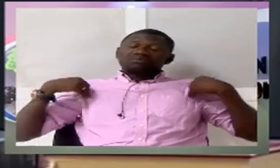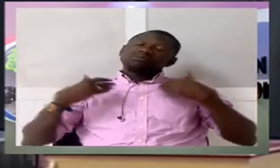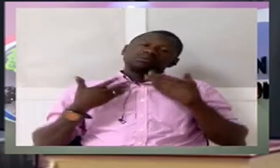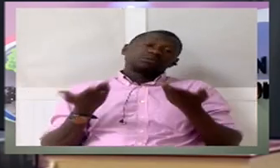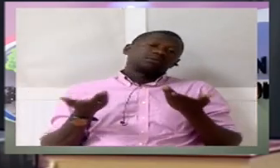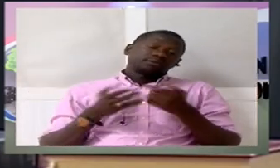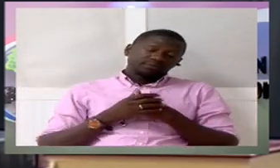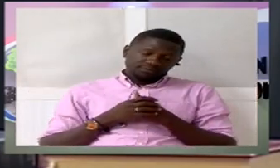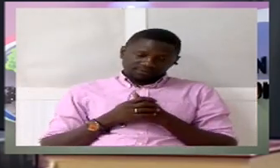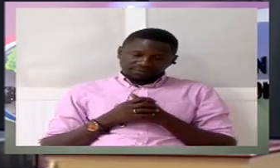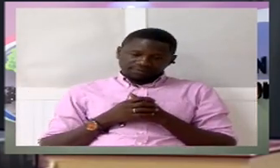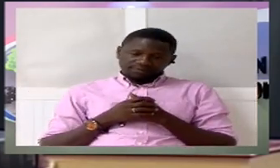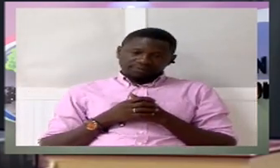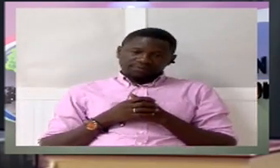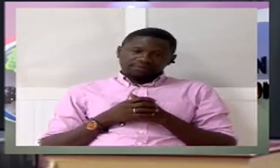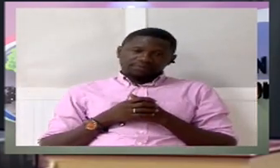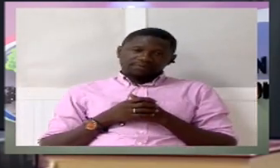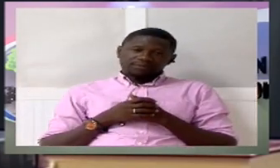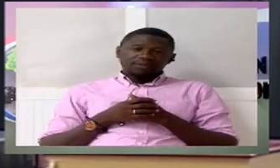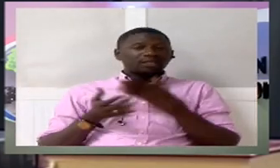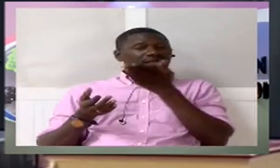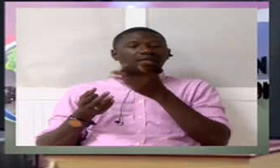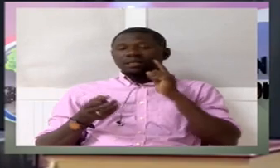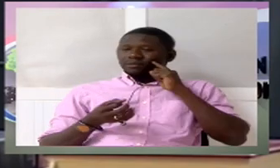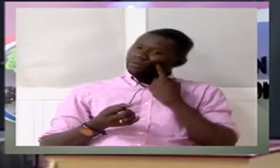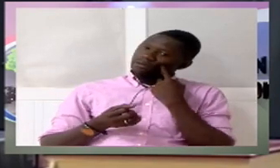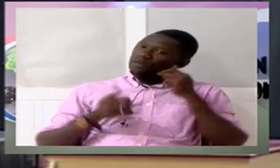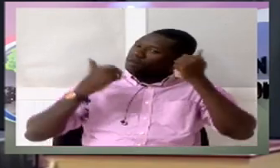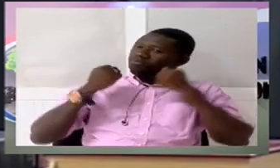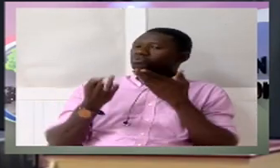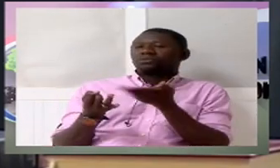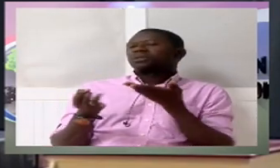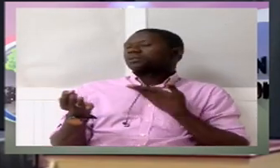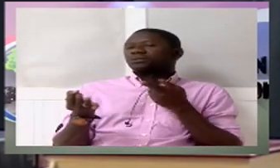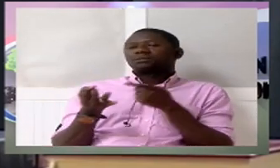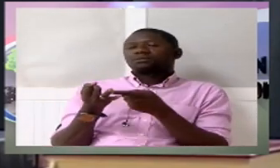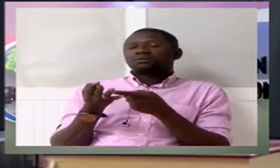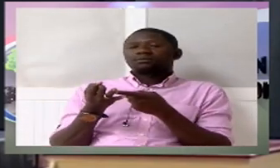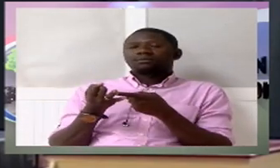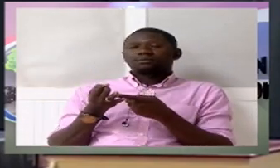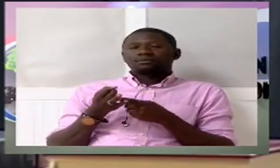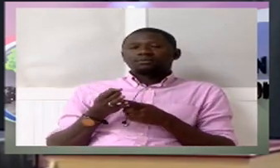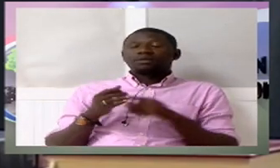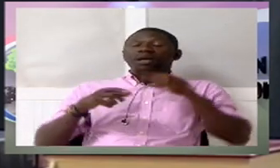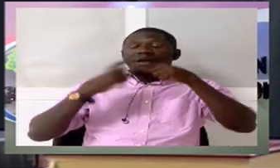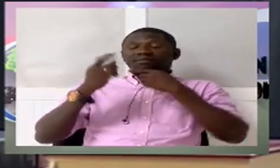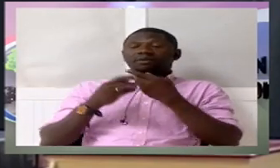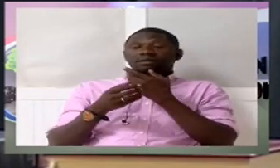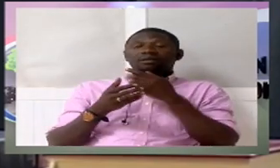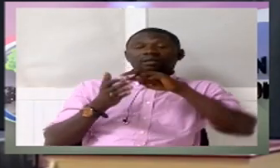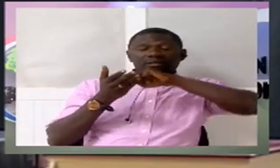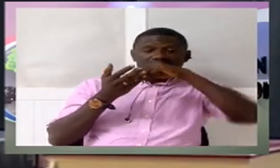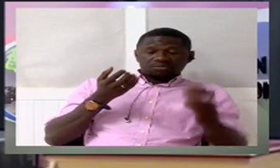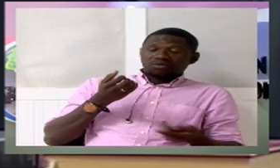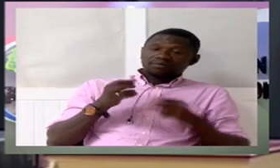fanjam vandina their destigmatization comes in jeto rong follow chori ro follow da waleto after the removal of Yaya